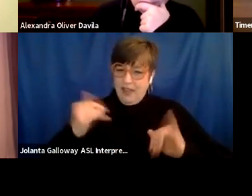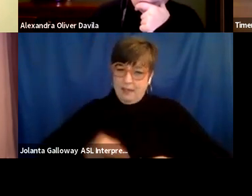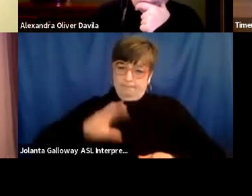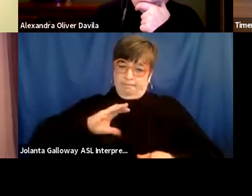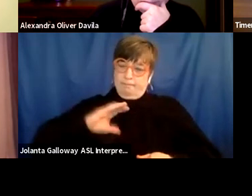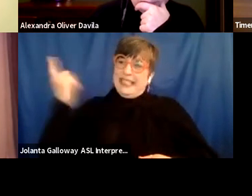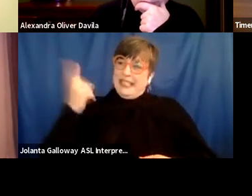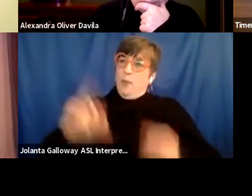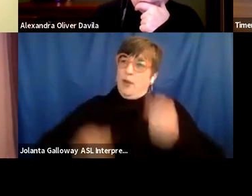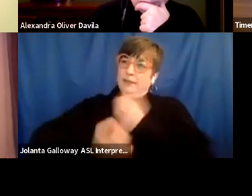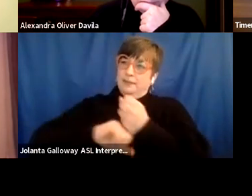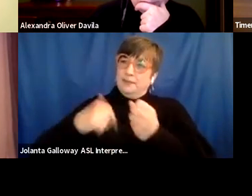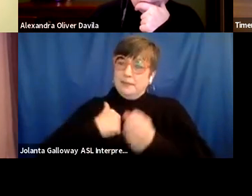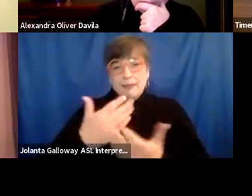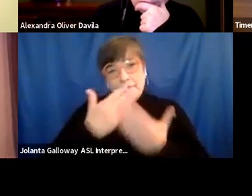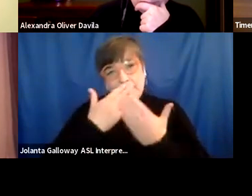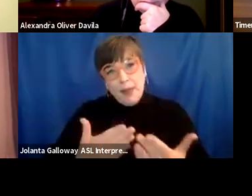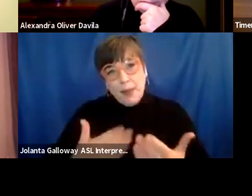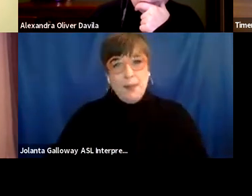them. Thank you.